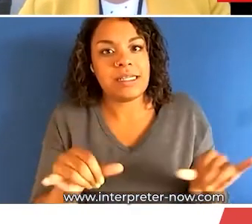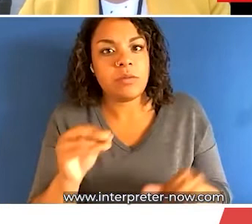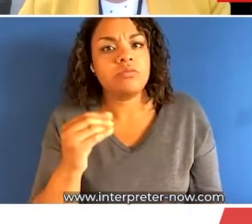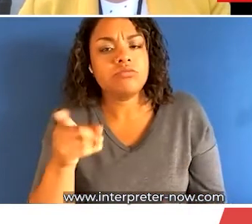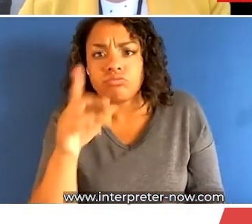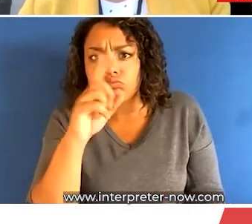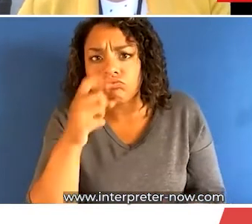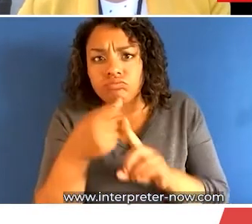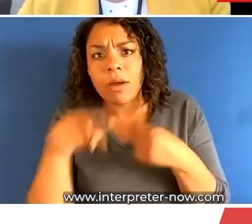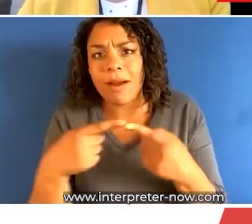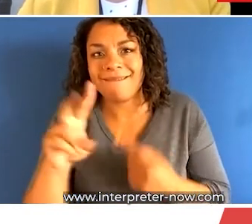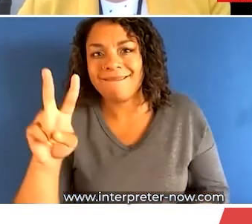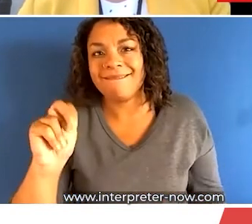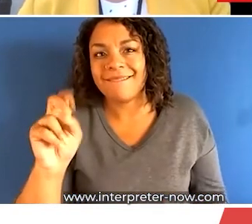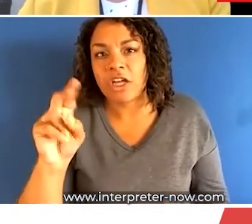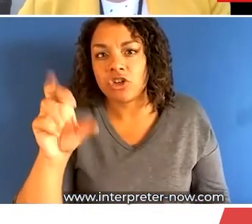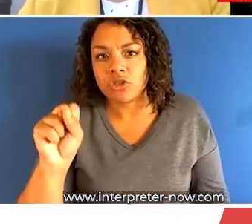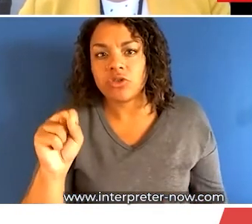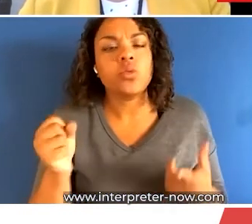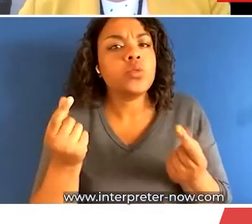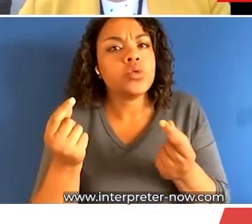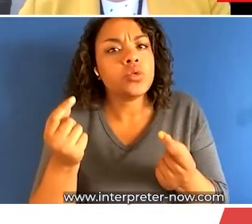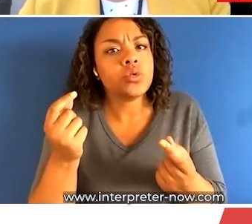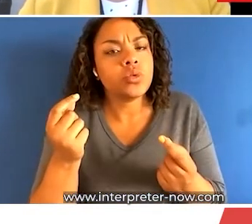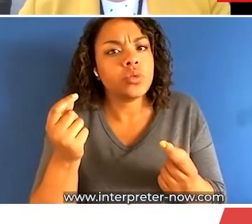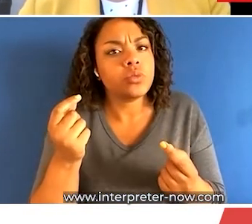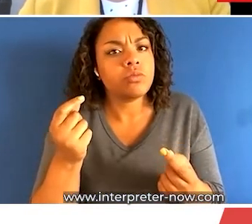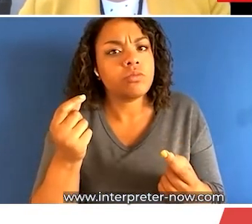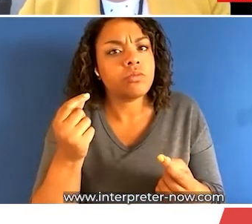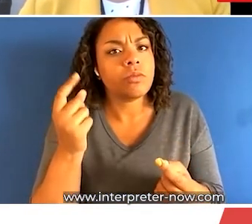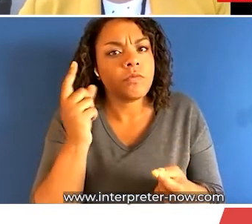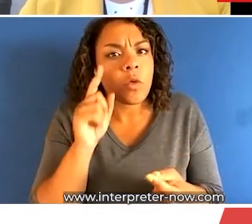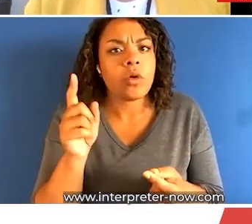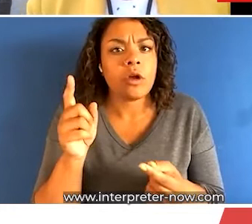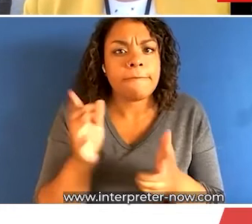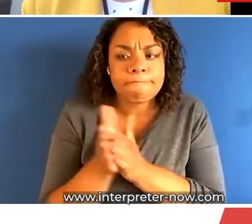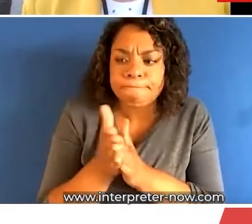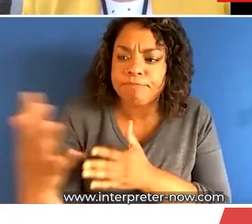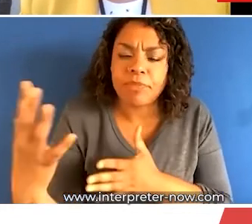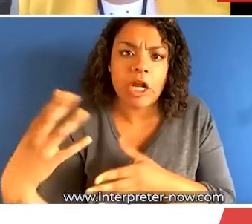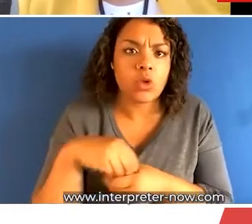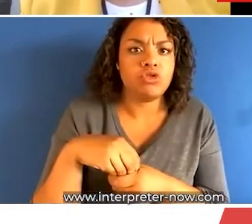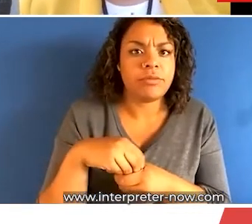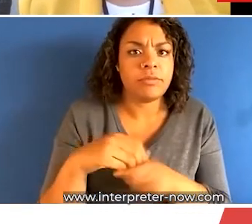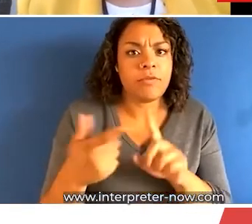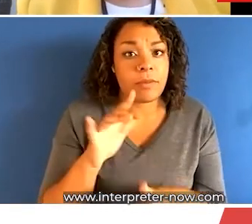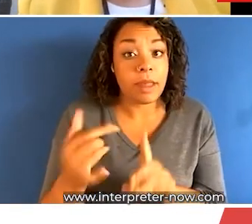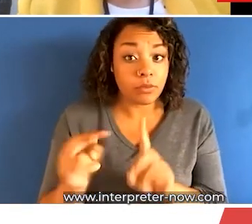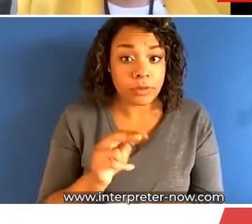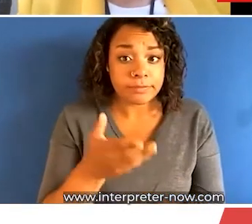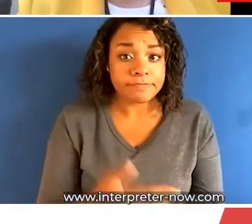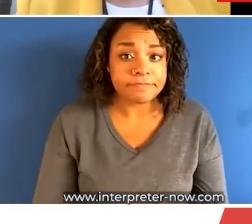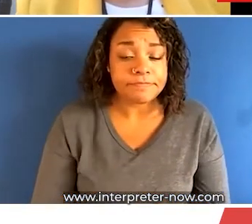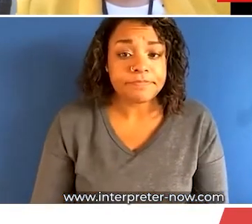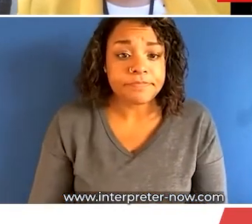vendors in particular, and what some things are that people can do to really drive inclusion from that perspective?